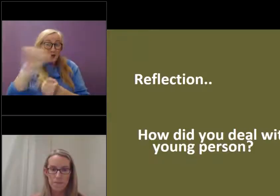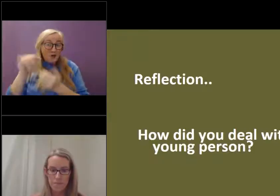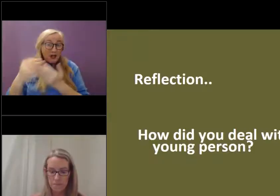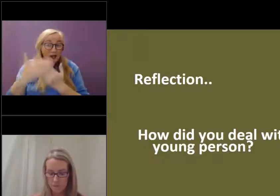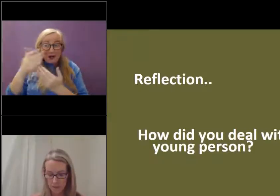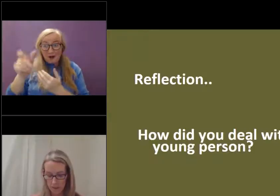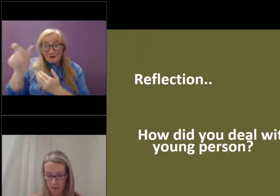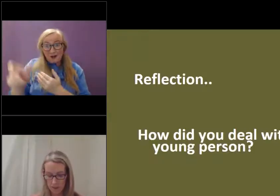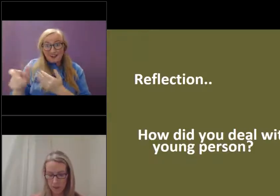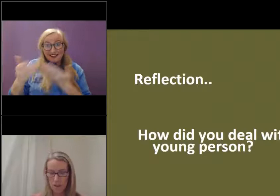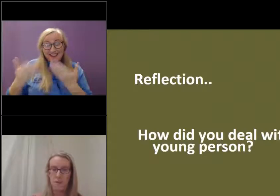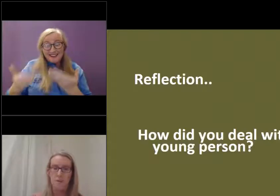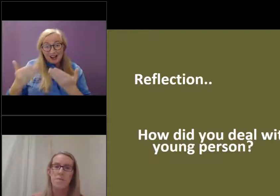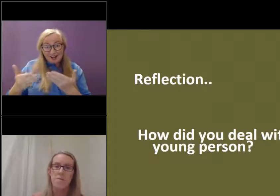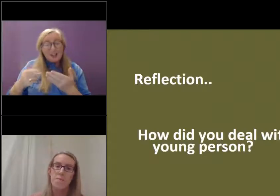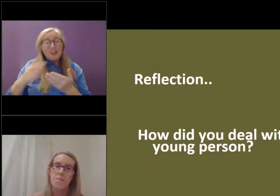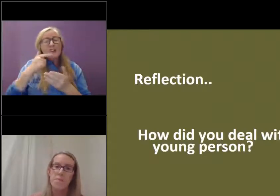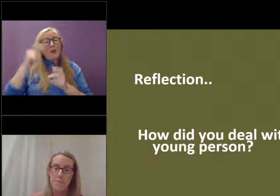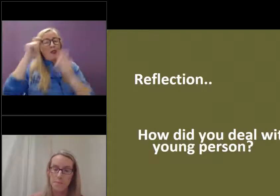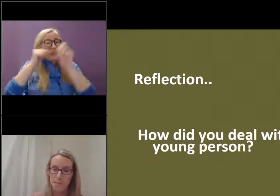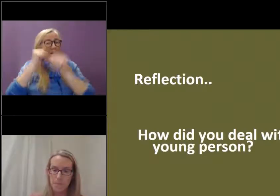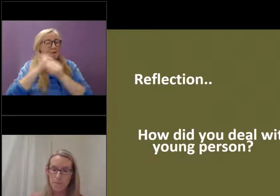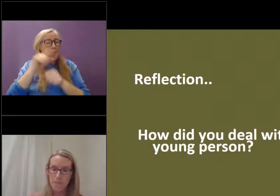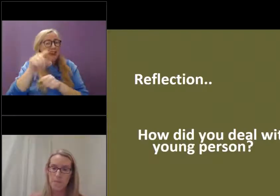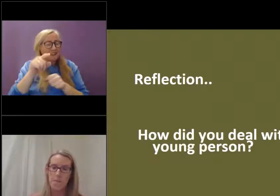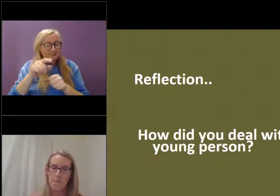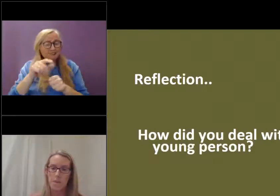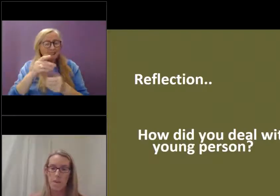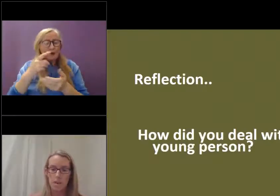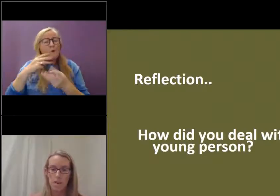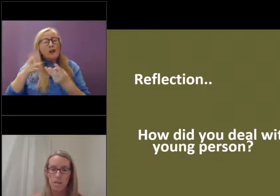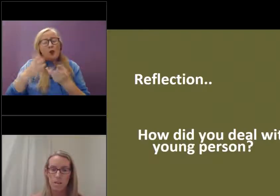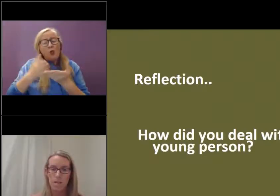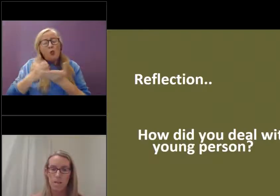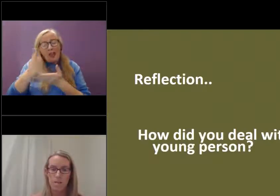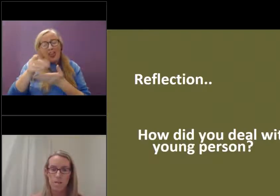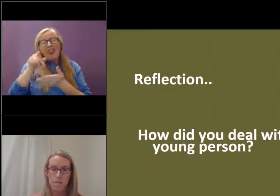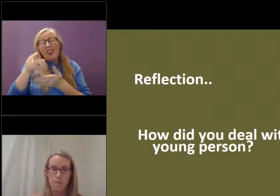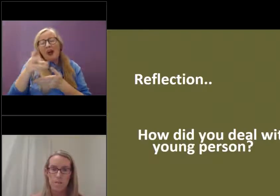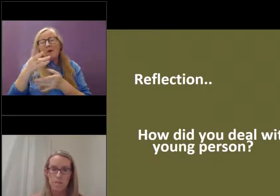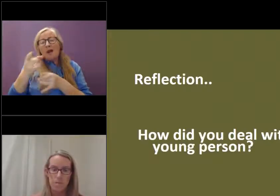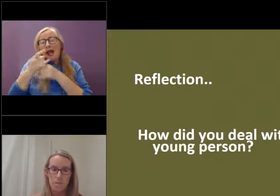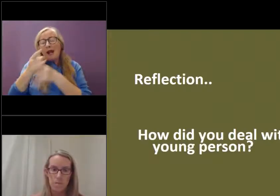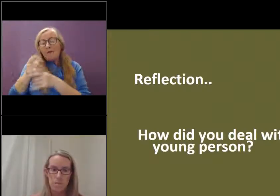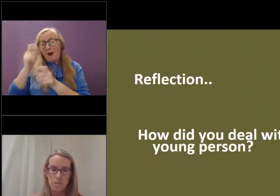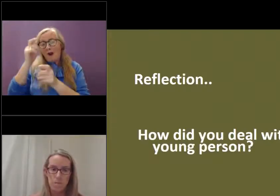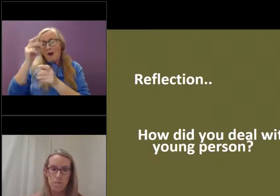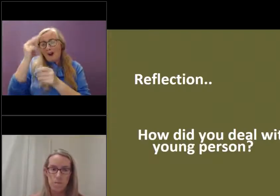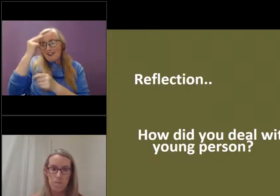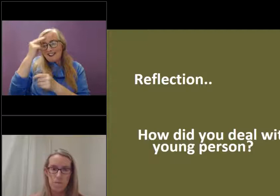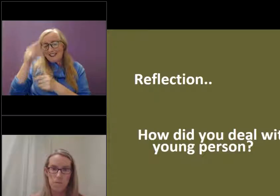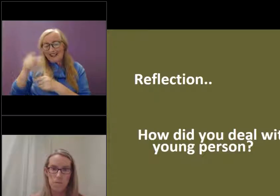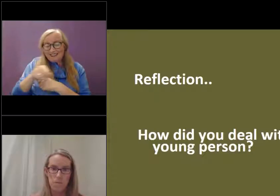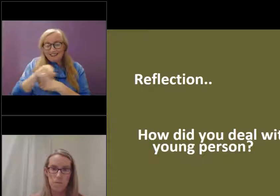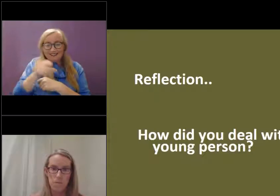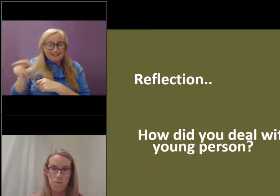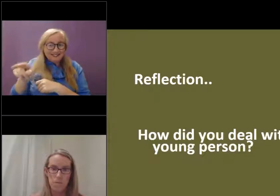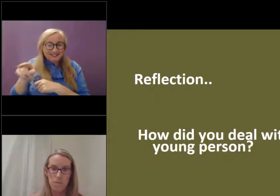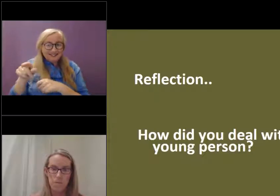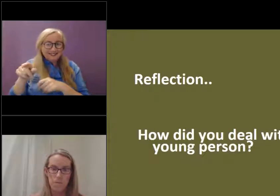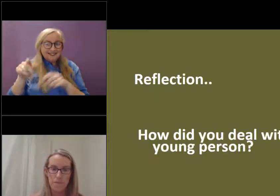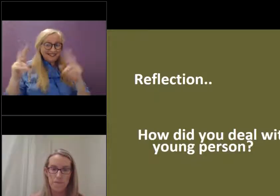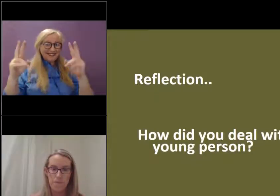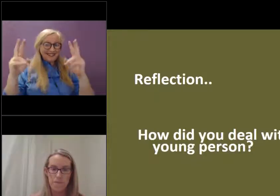that as we go through the webinar as well. It might help understanding and relating to the topic that we're